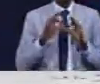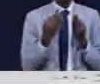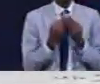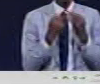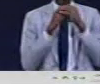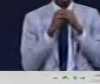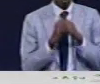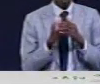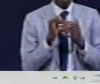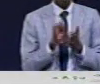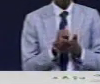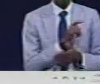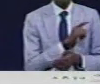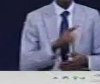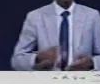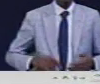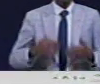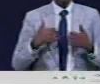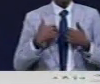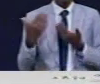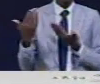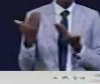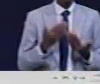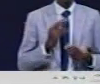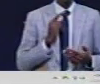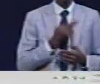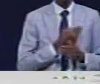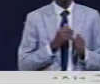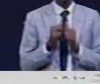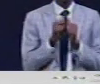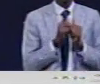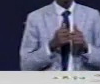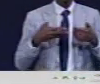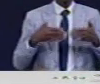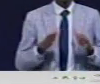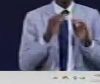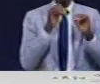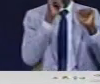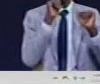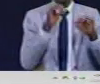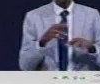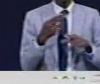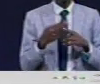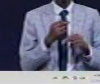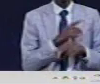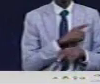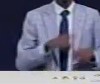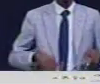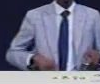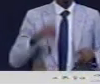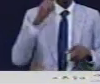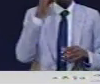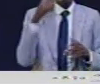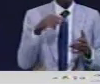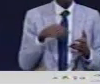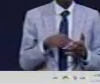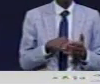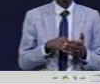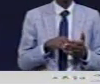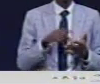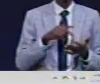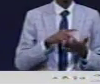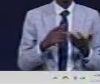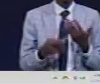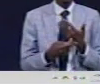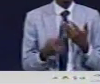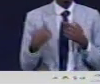for this program Stars that the Lord has brought to pass. Let's thank the Lord for